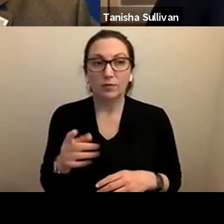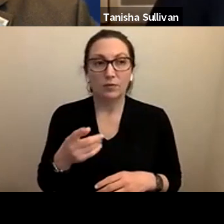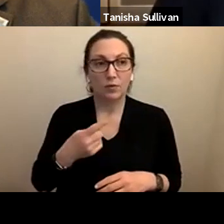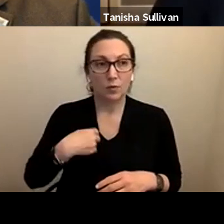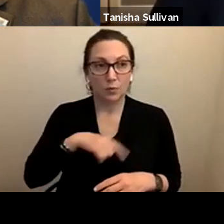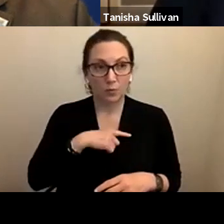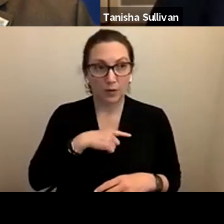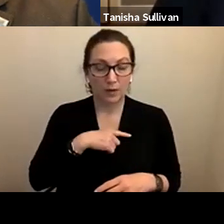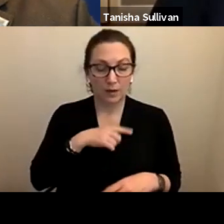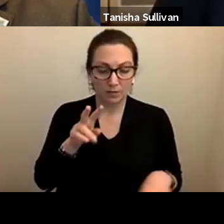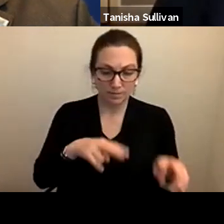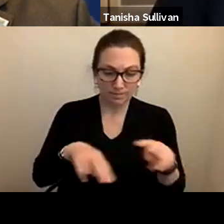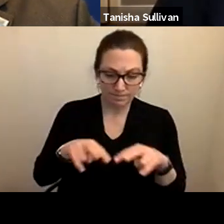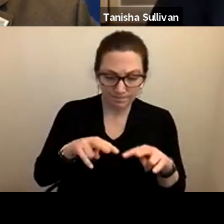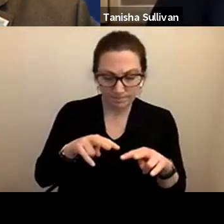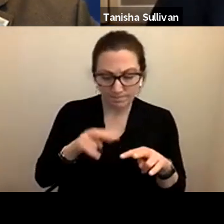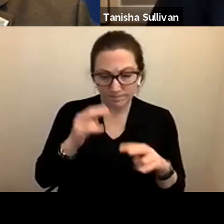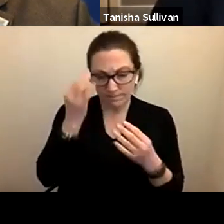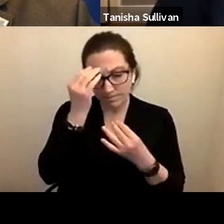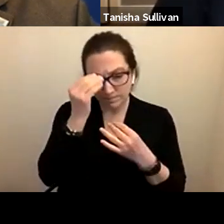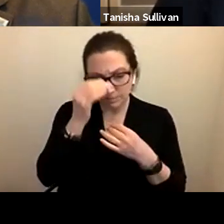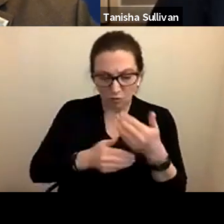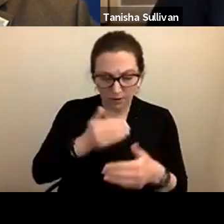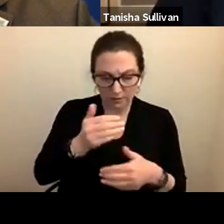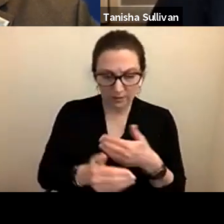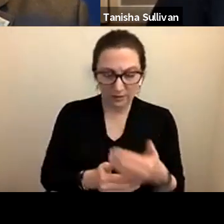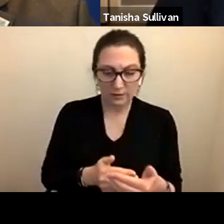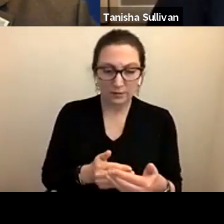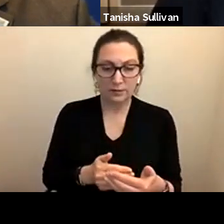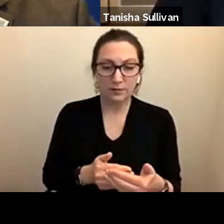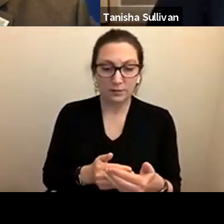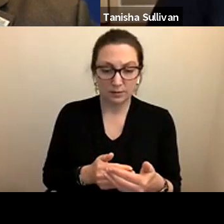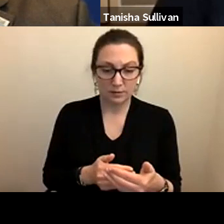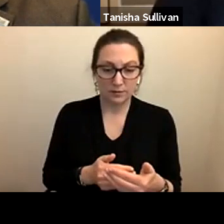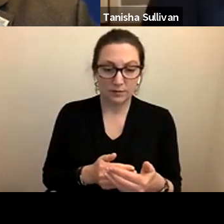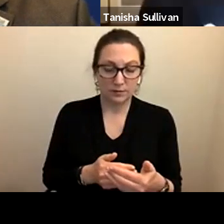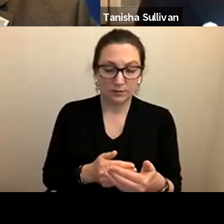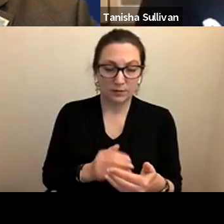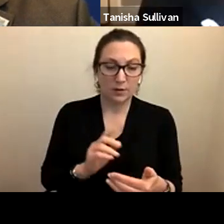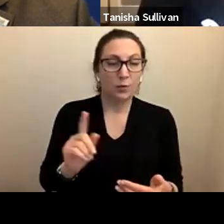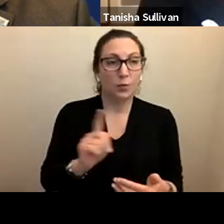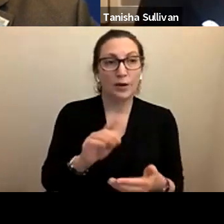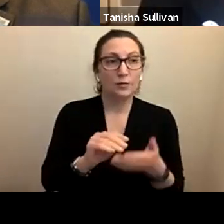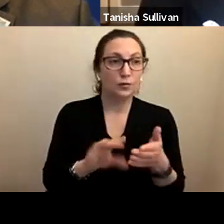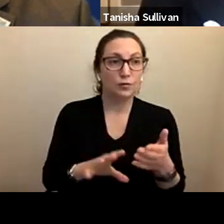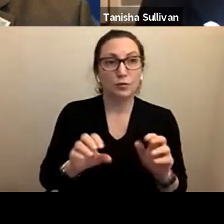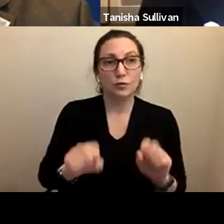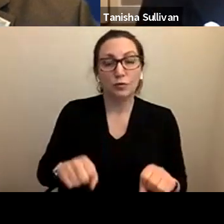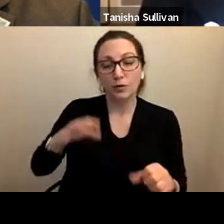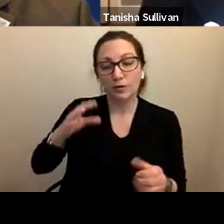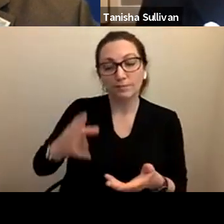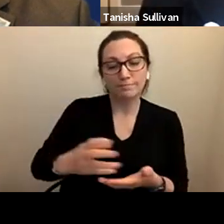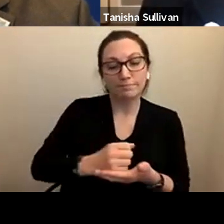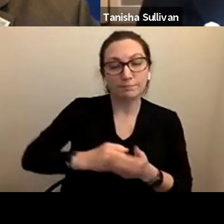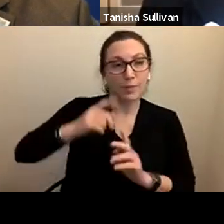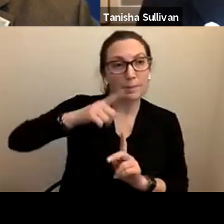some process where students were able to receive, as they do in Detroit, some level of points, et cetera, for